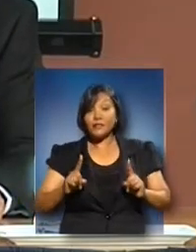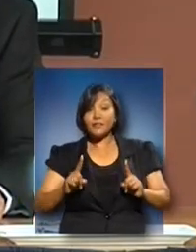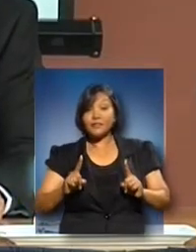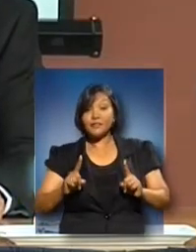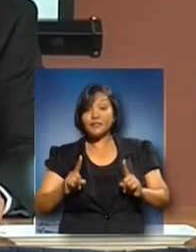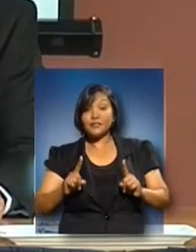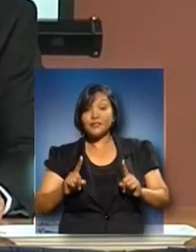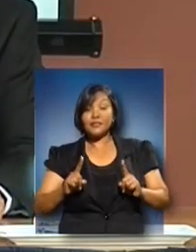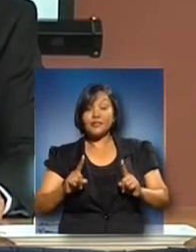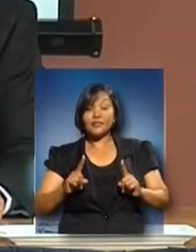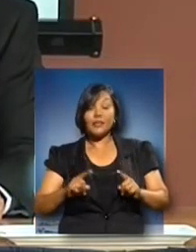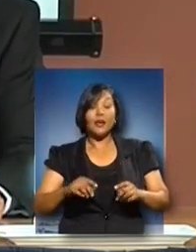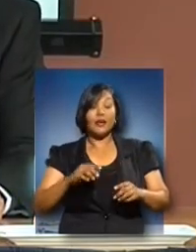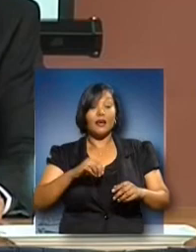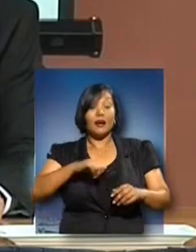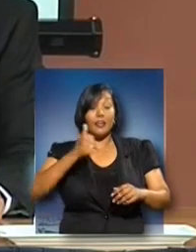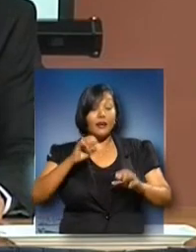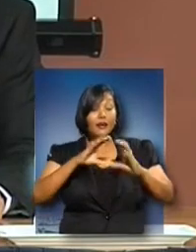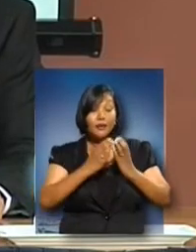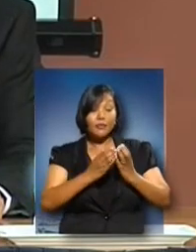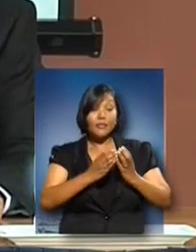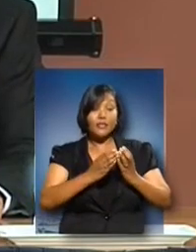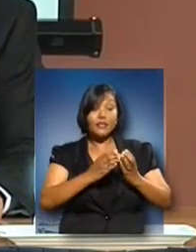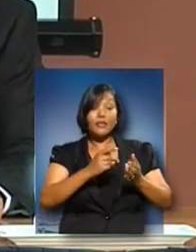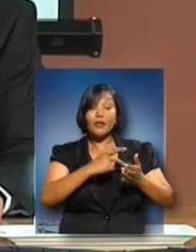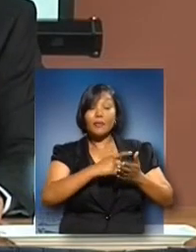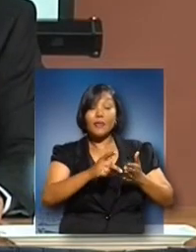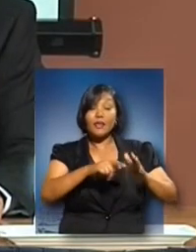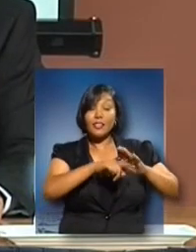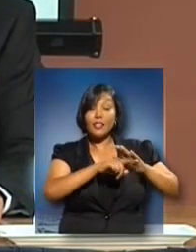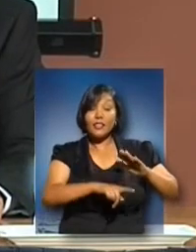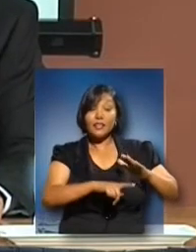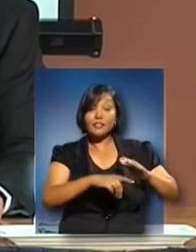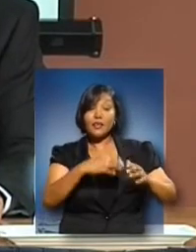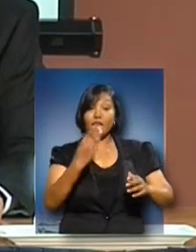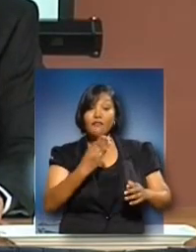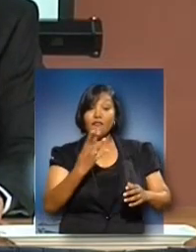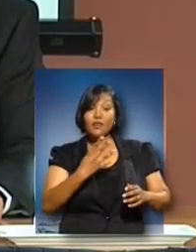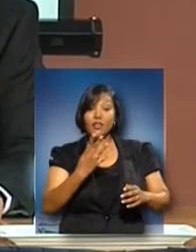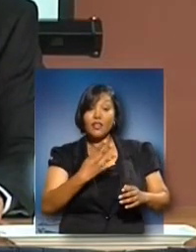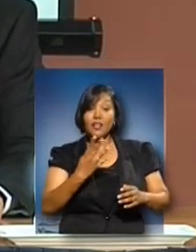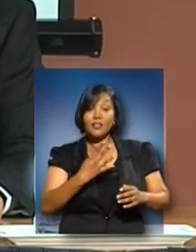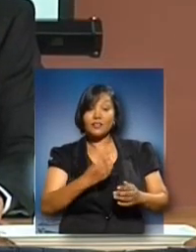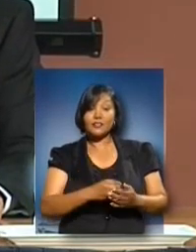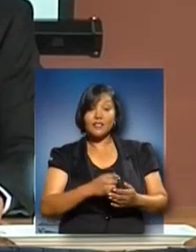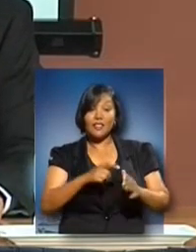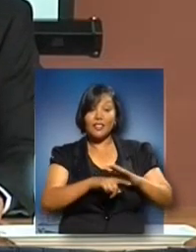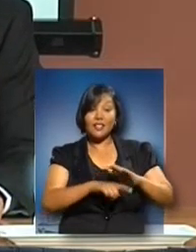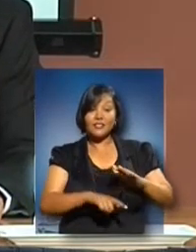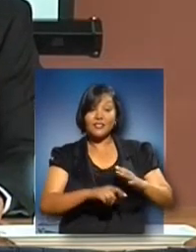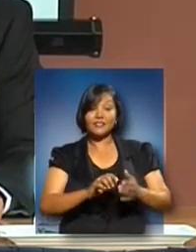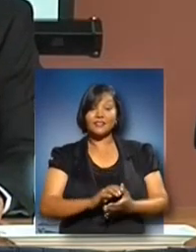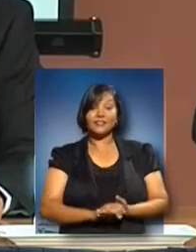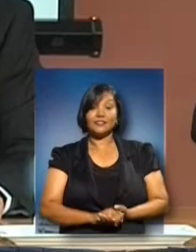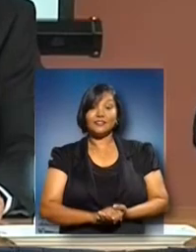but maybe I will think about it because they save me $4